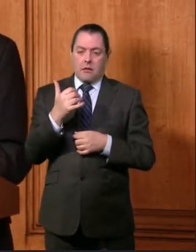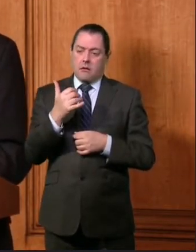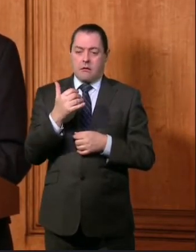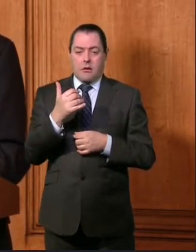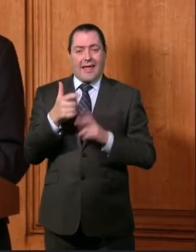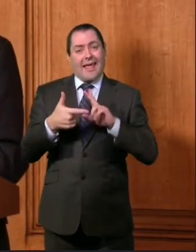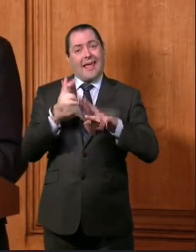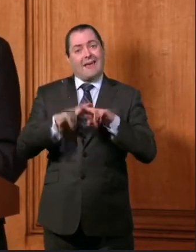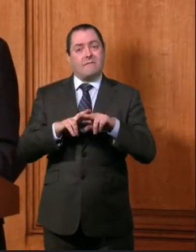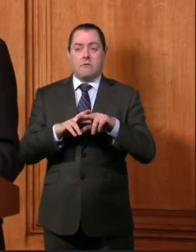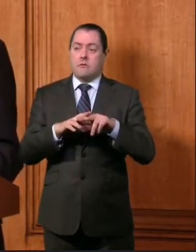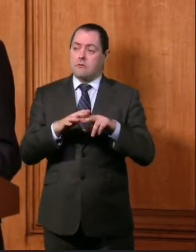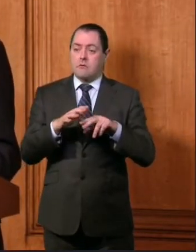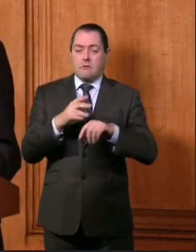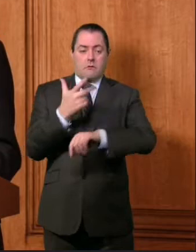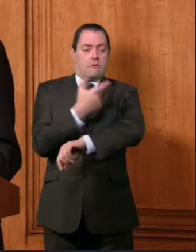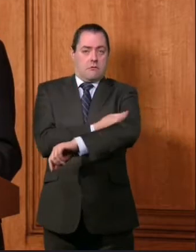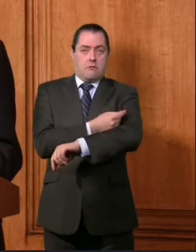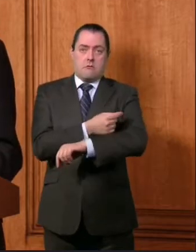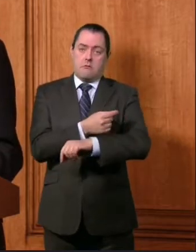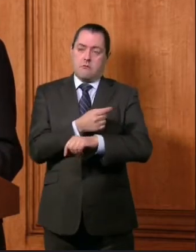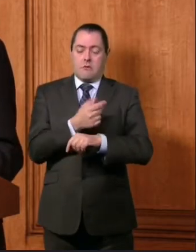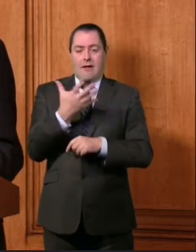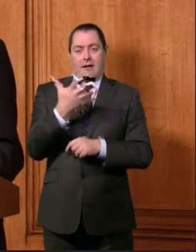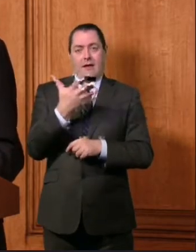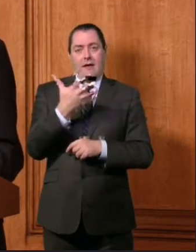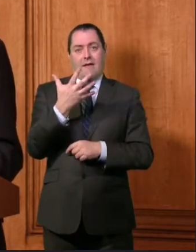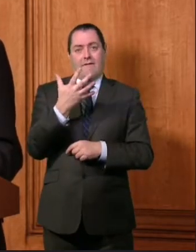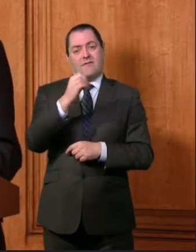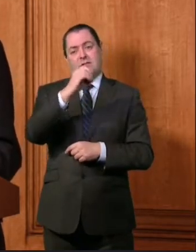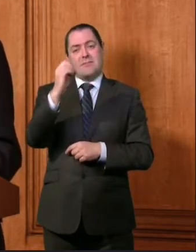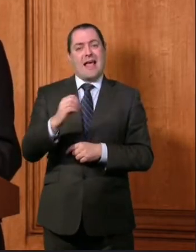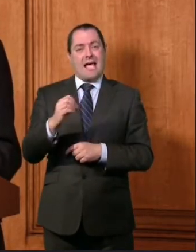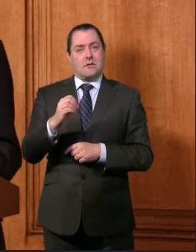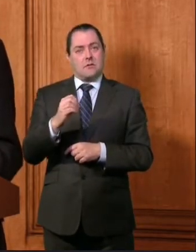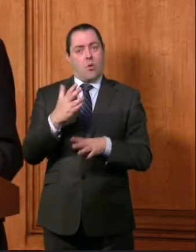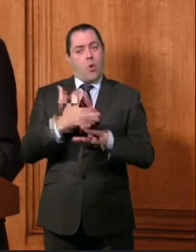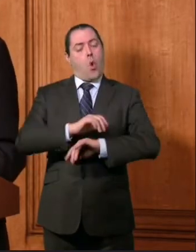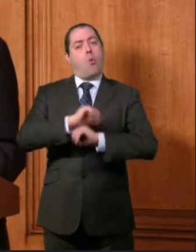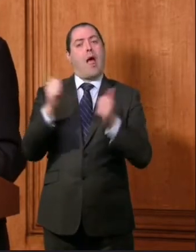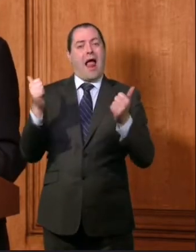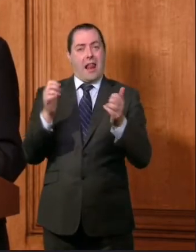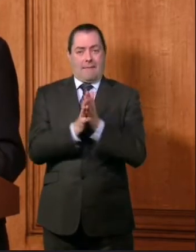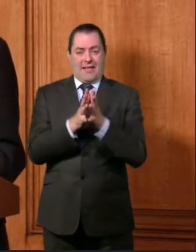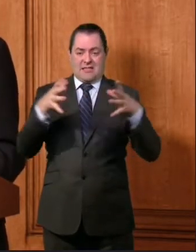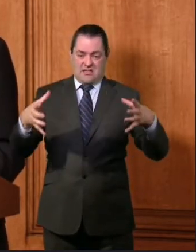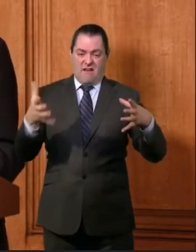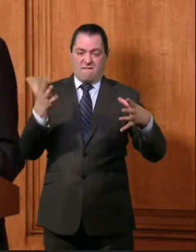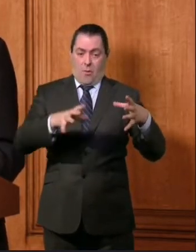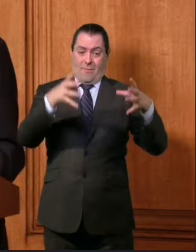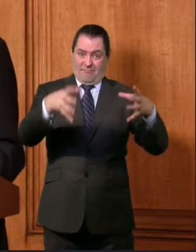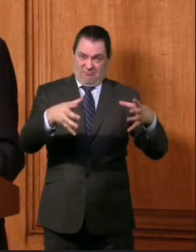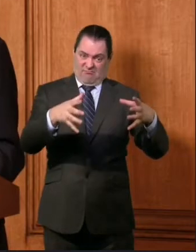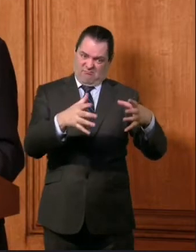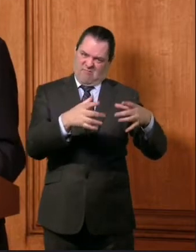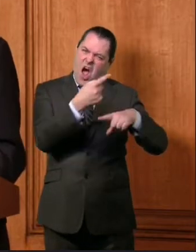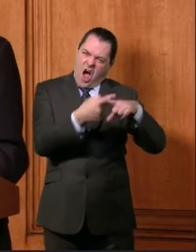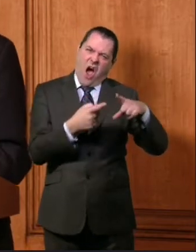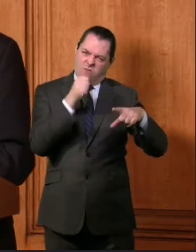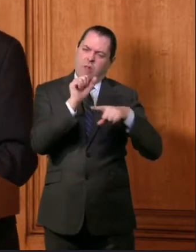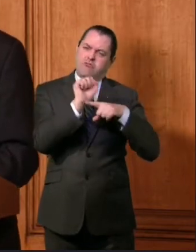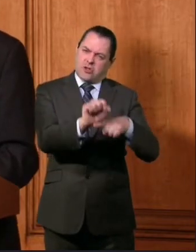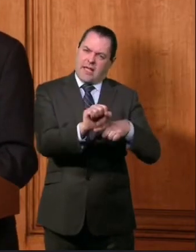you double the number of people who are vaccinated over this very, very risky period when there's a lot of virus circulating and likely to be that, you're